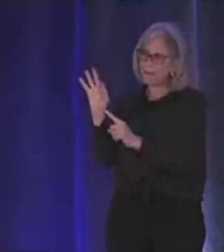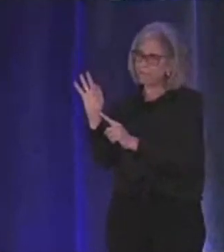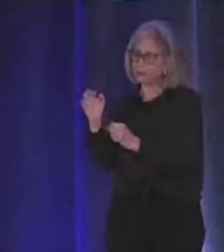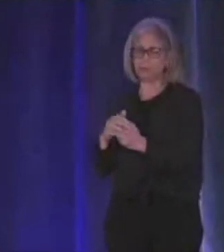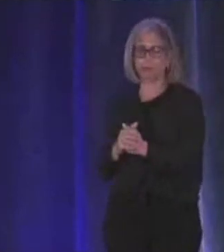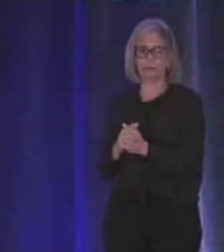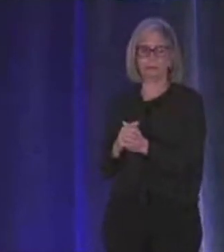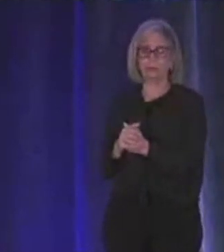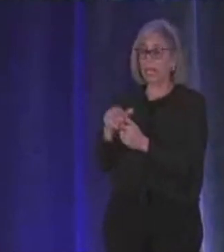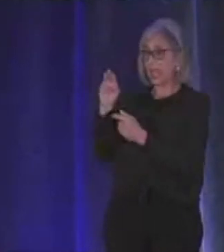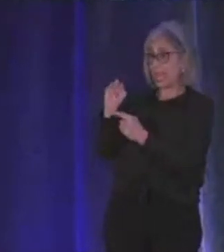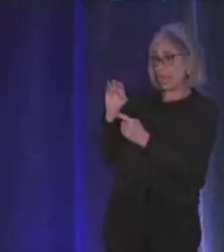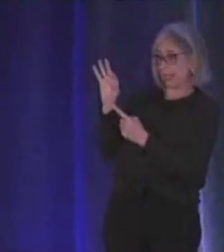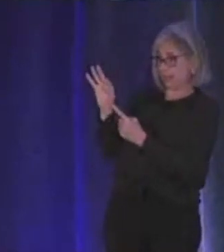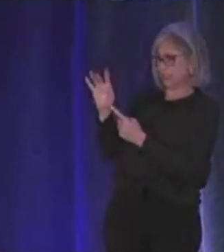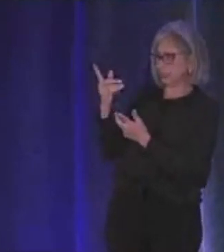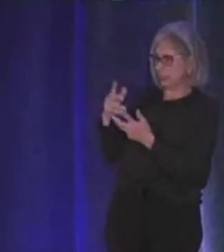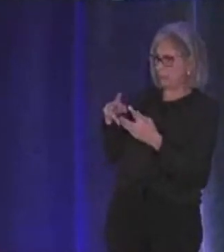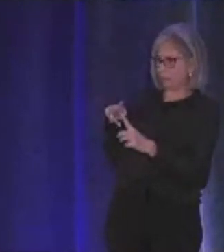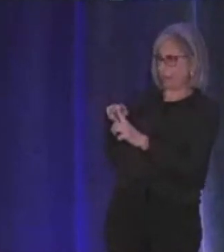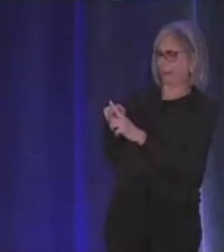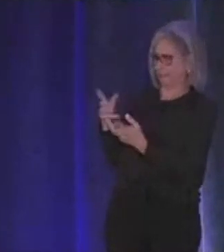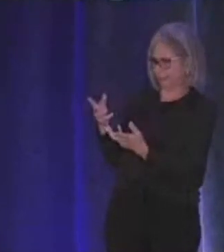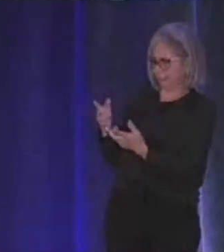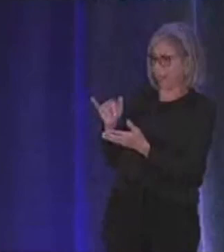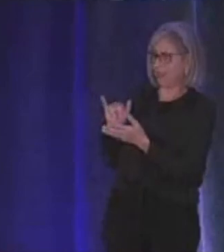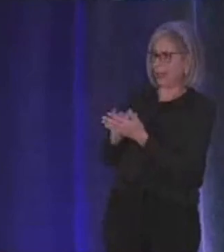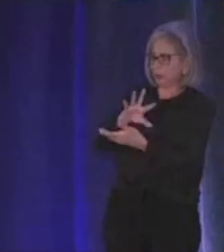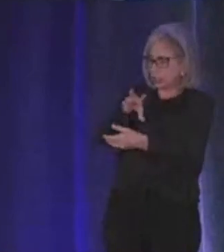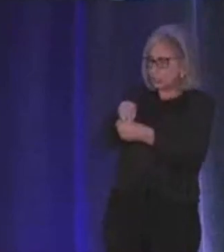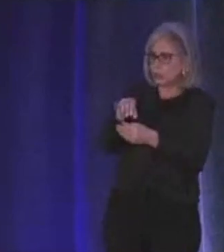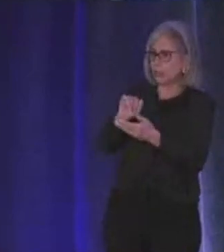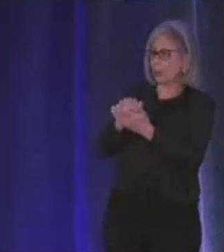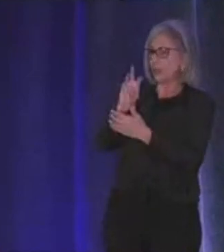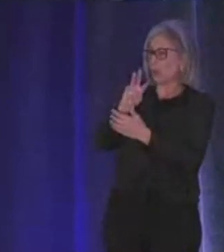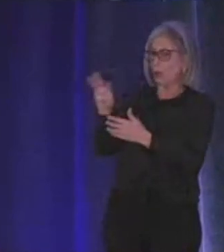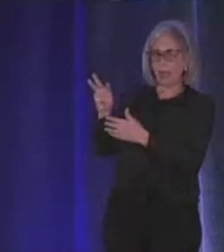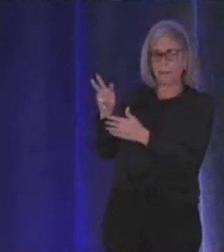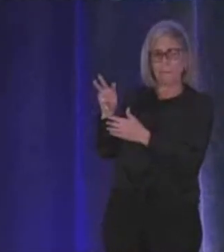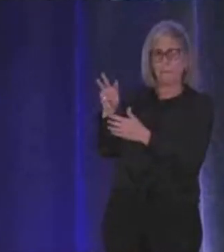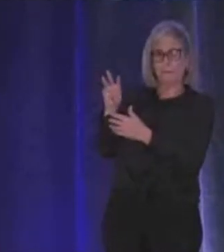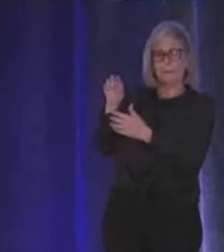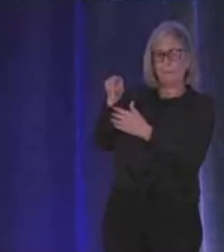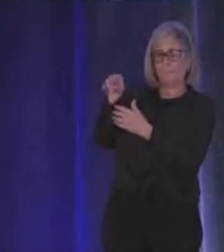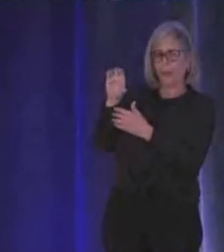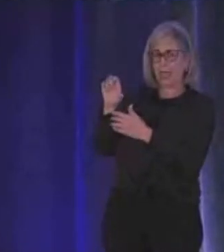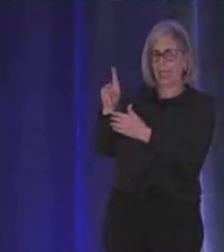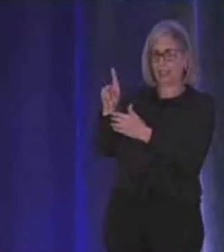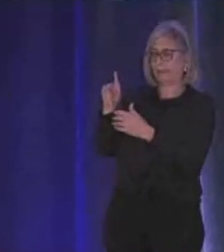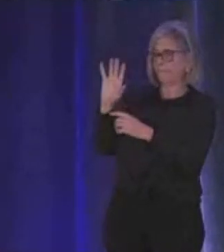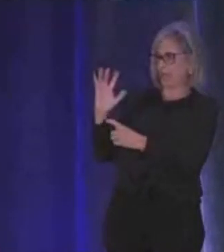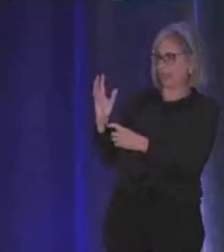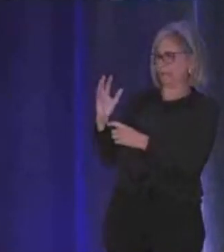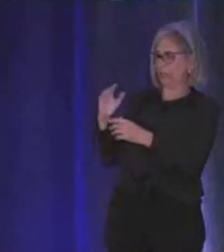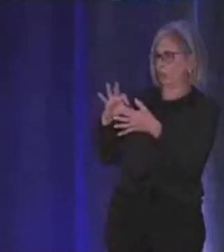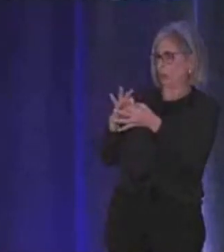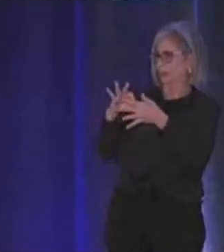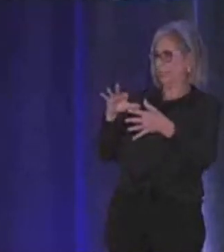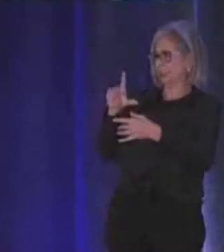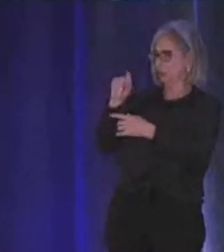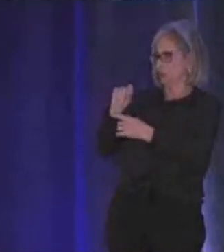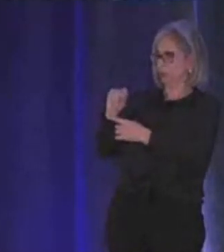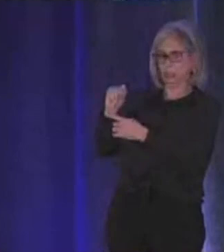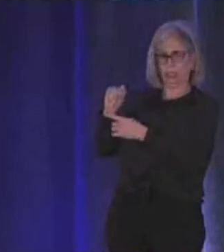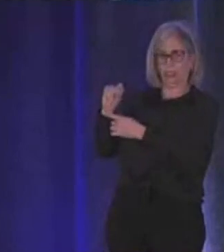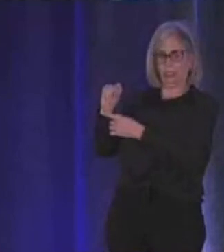Well, module federation is a plugin that was included in Webpack 5 and released in 2020. With